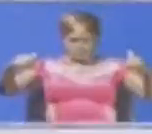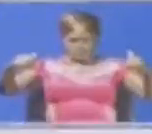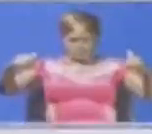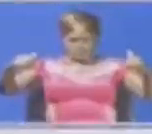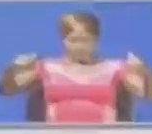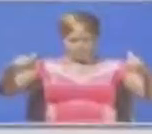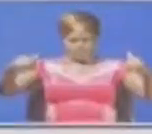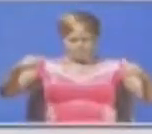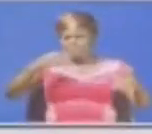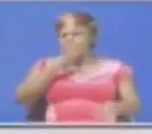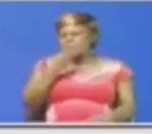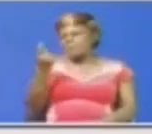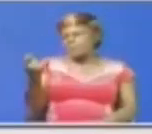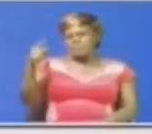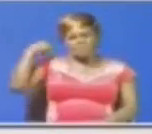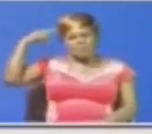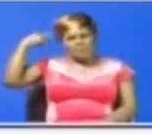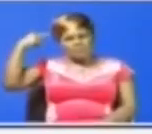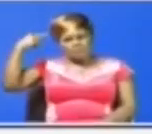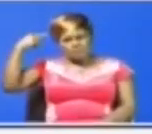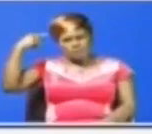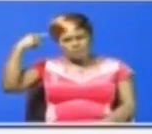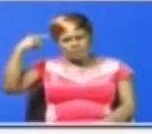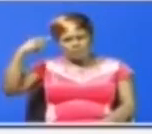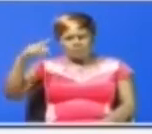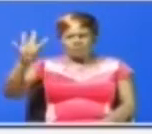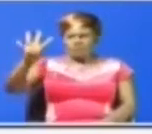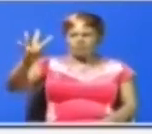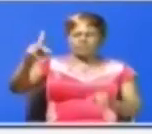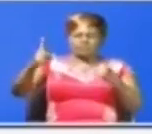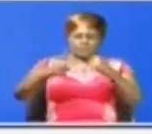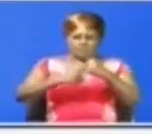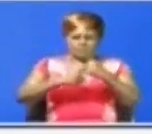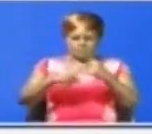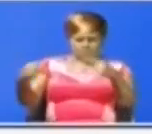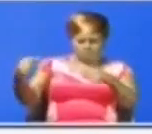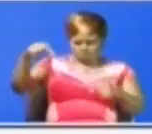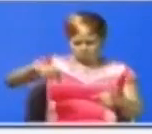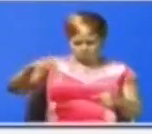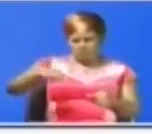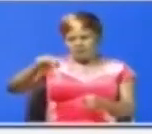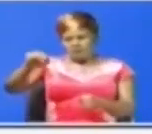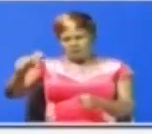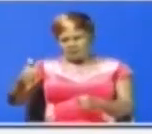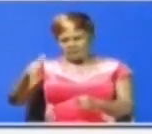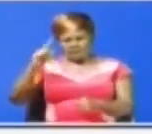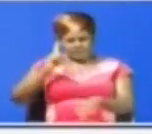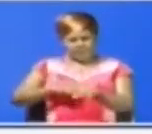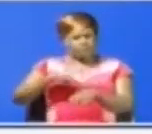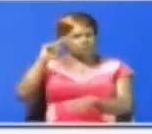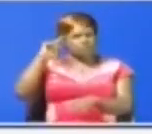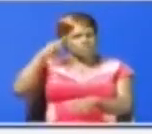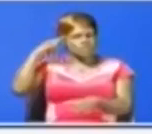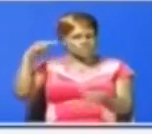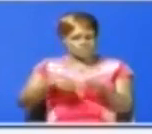From Babadogo to Mathare to reported clashes in Kawangware, the chaos witnessed today is another restless moment for Kenyans. This as